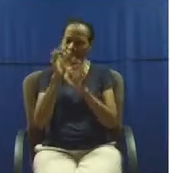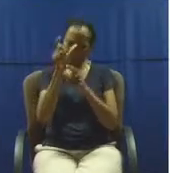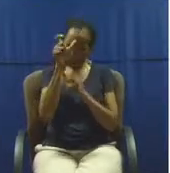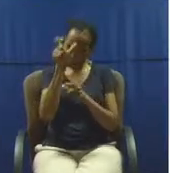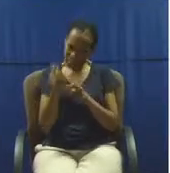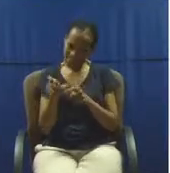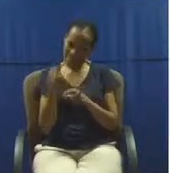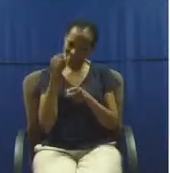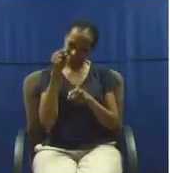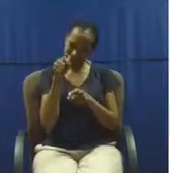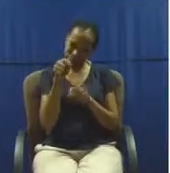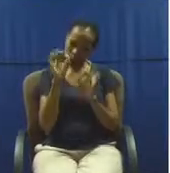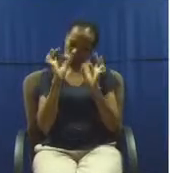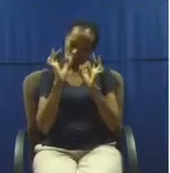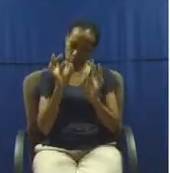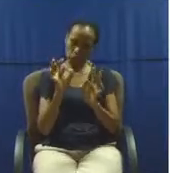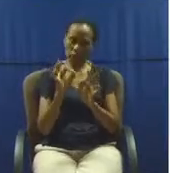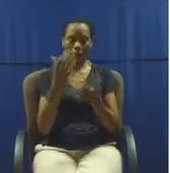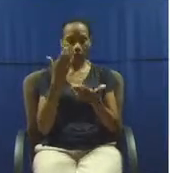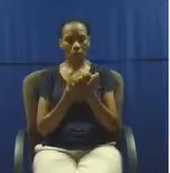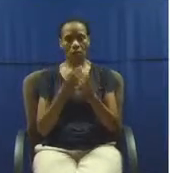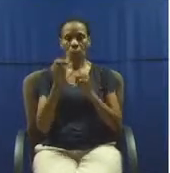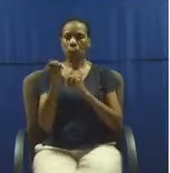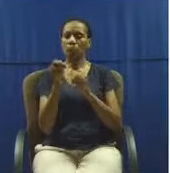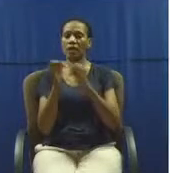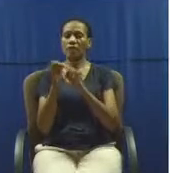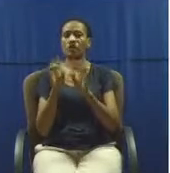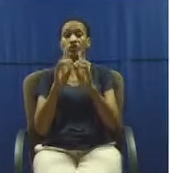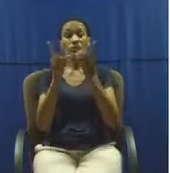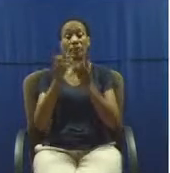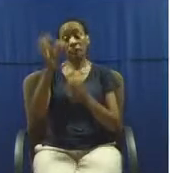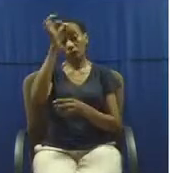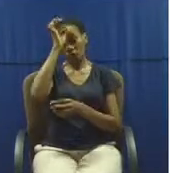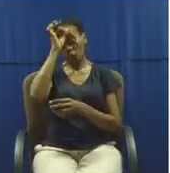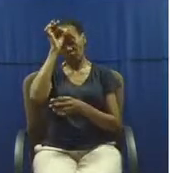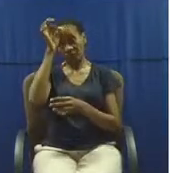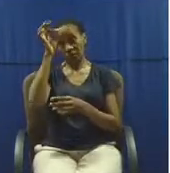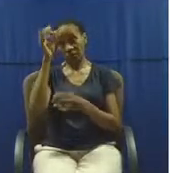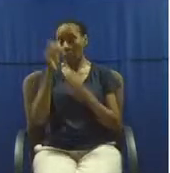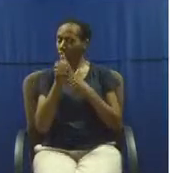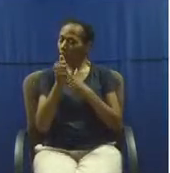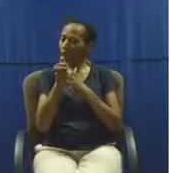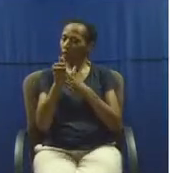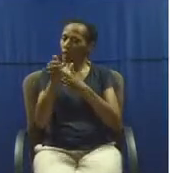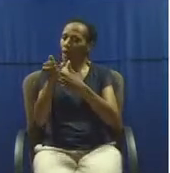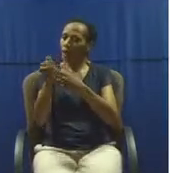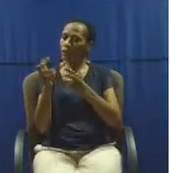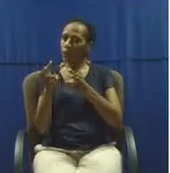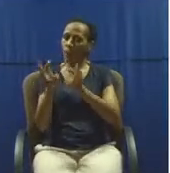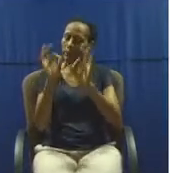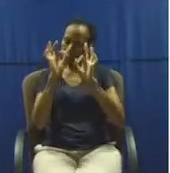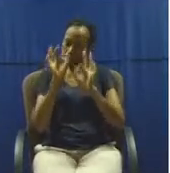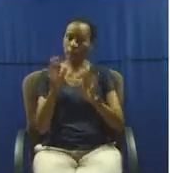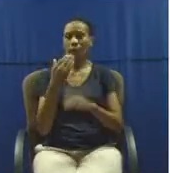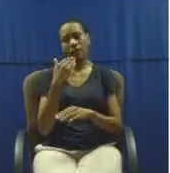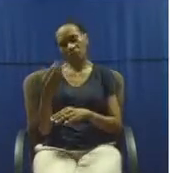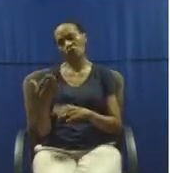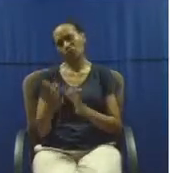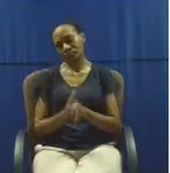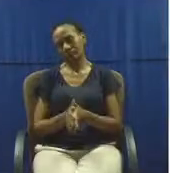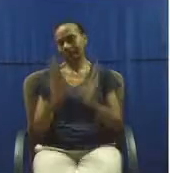able to manage our police and lead our police in the most effective way. Thank you very